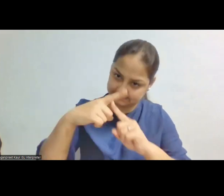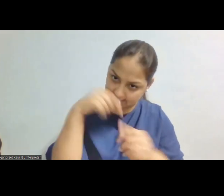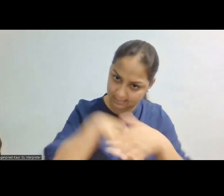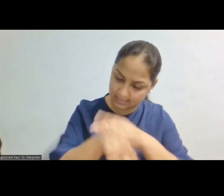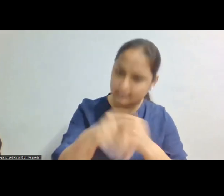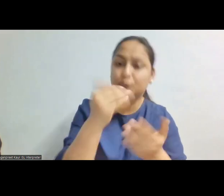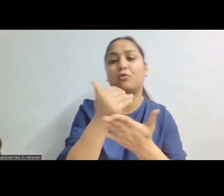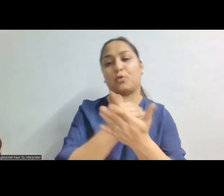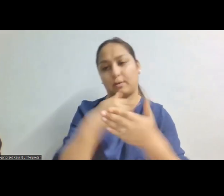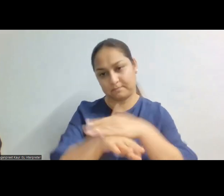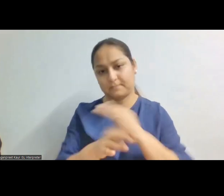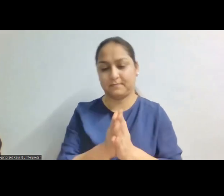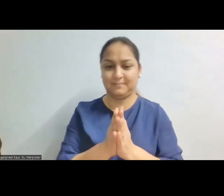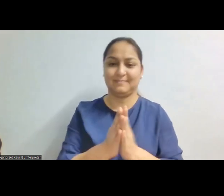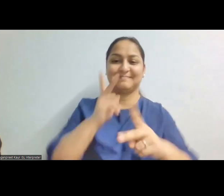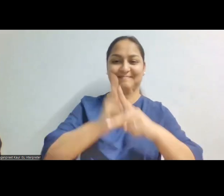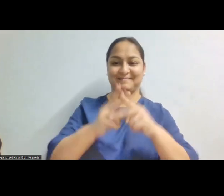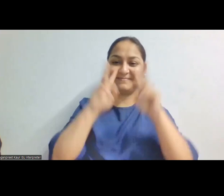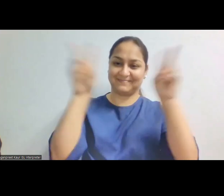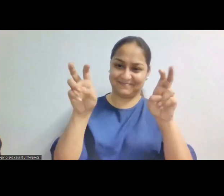event. Please keep a note.